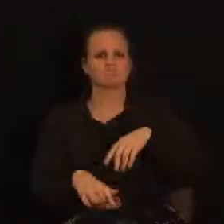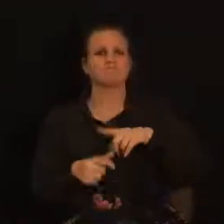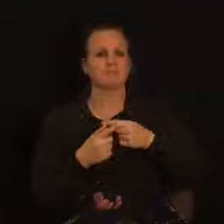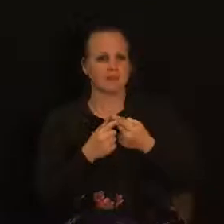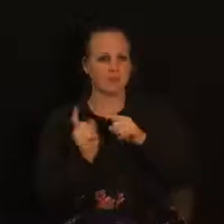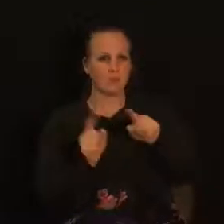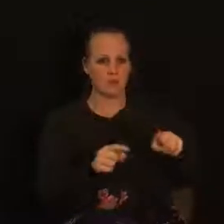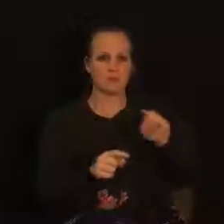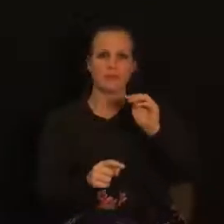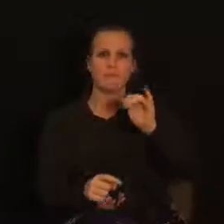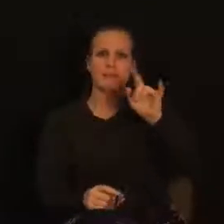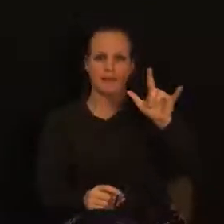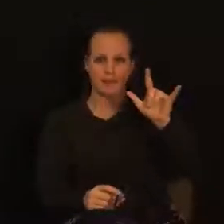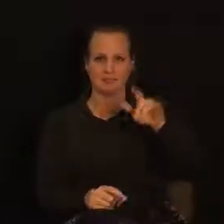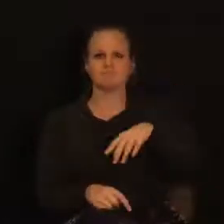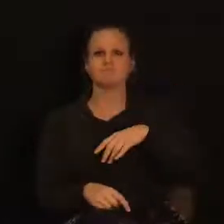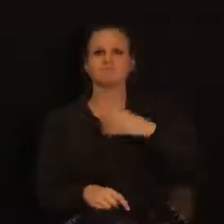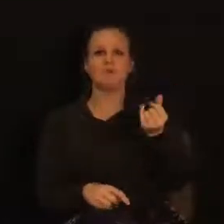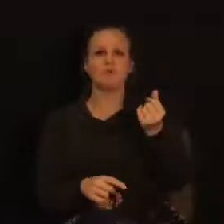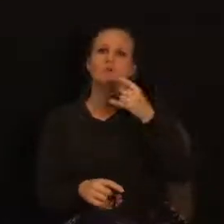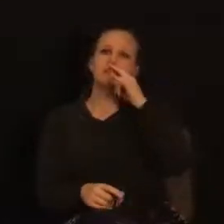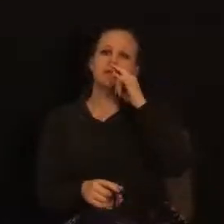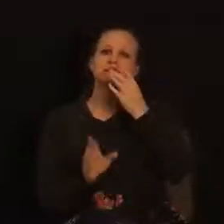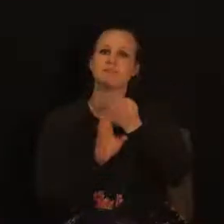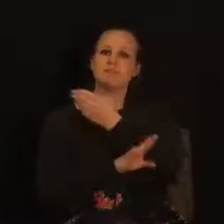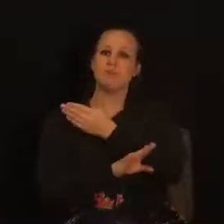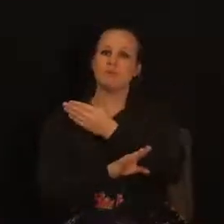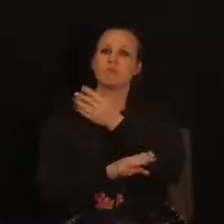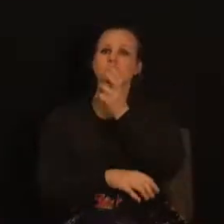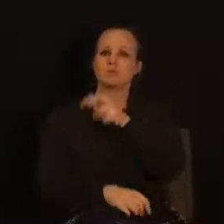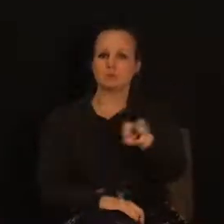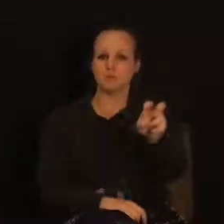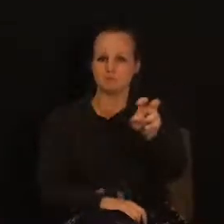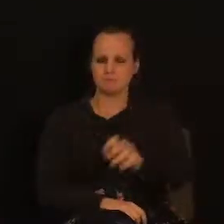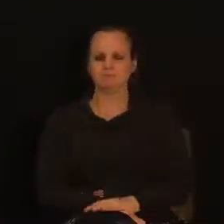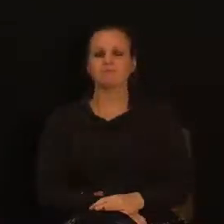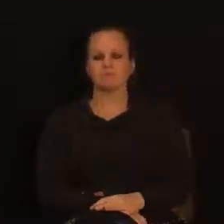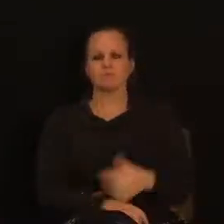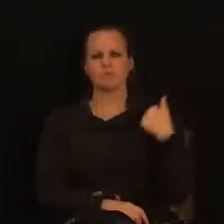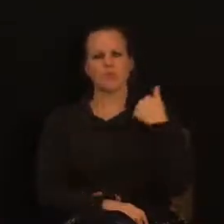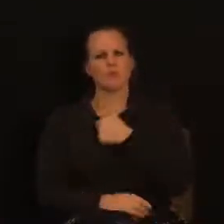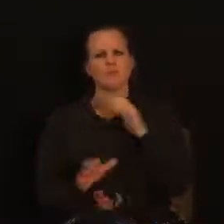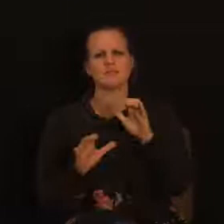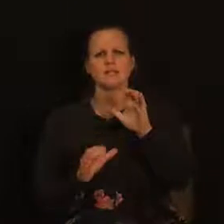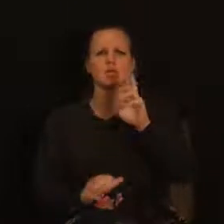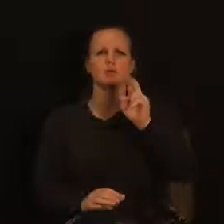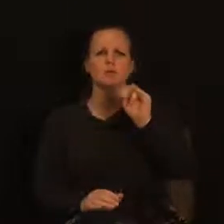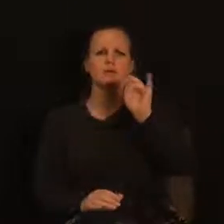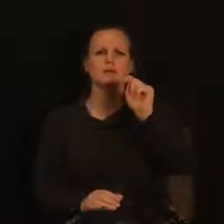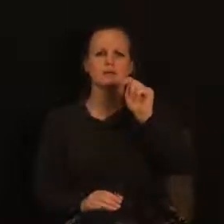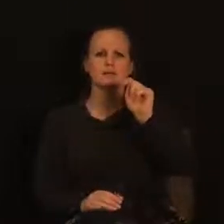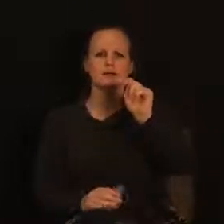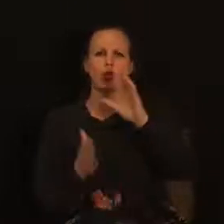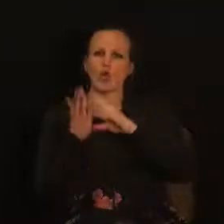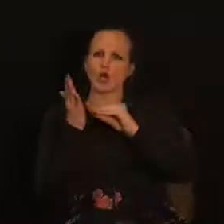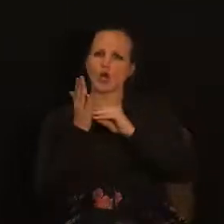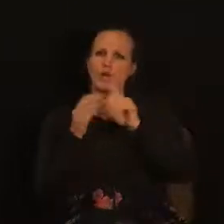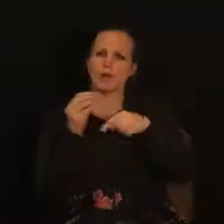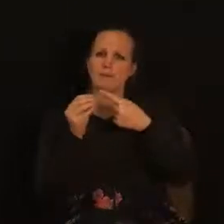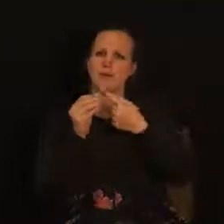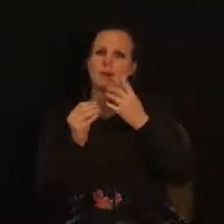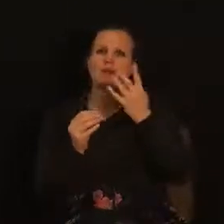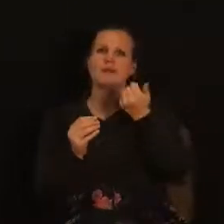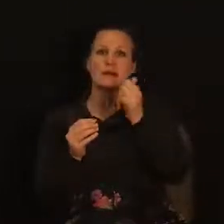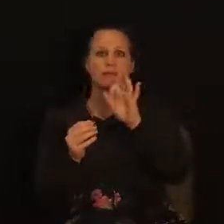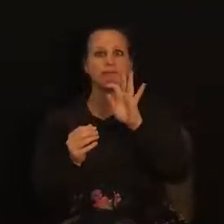couple of my kids, before we embarked on our trip, we had done a unit learning about the 49 Gold